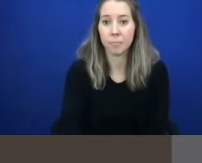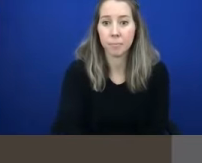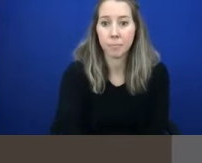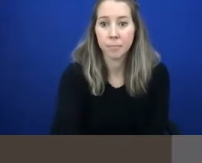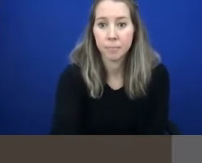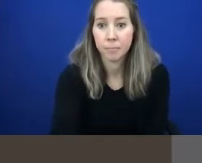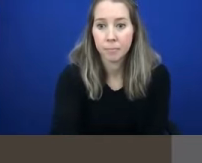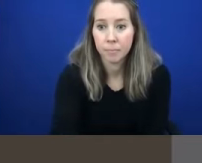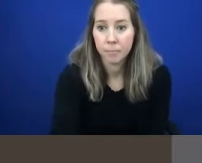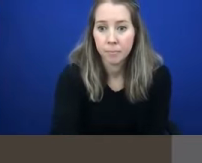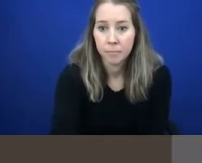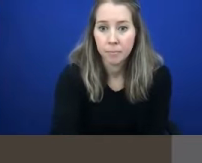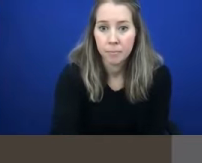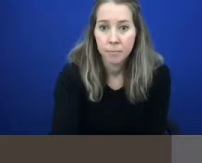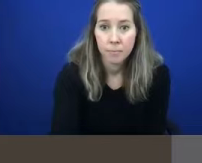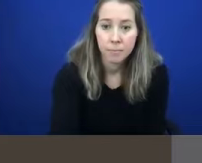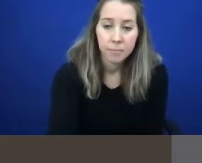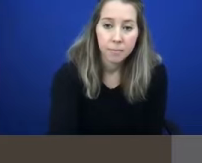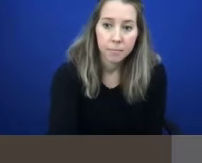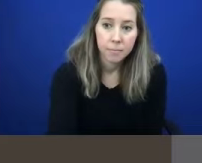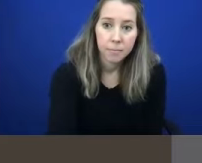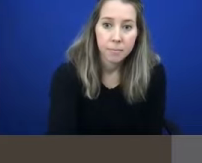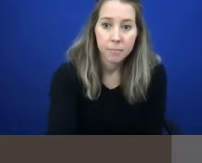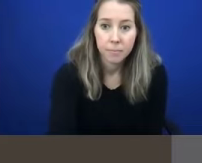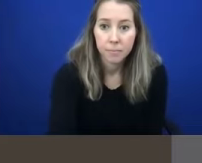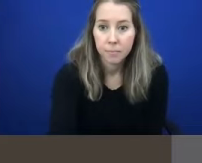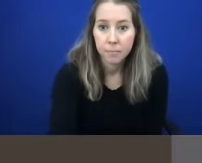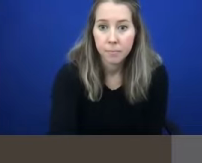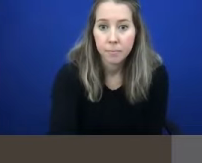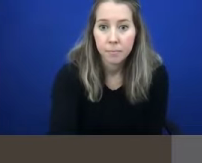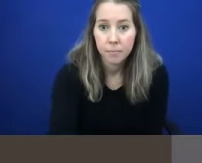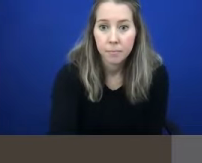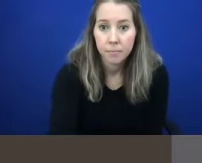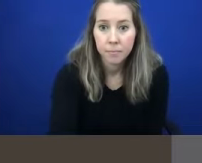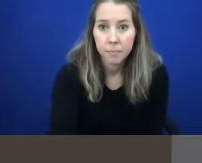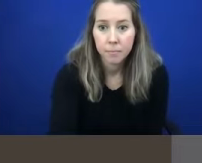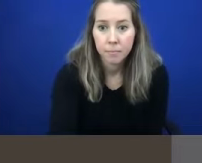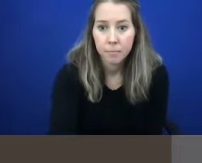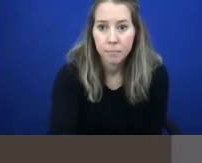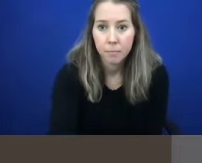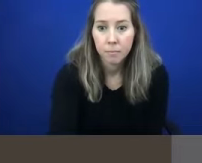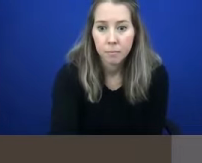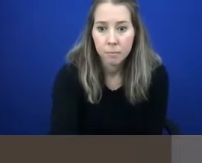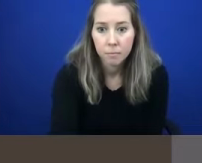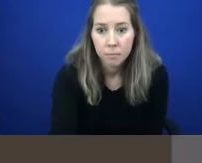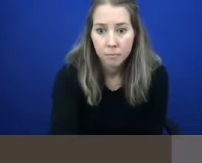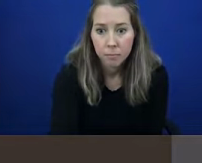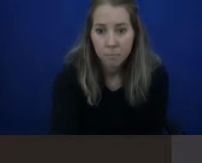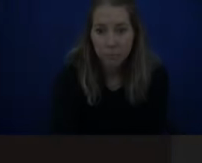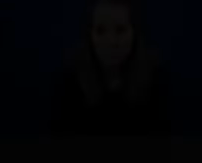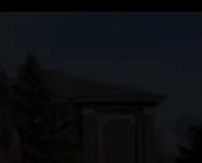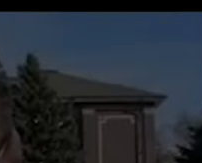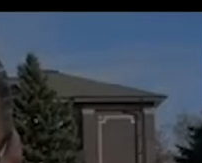You should be able to join those rooms at the bottom of your screen. There should be that button to join breakout rooms.